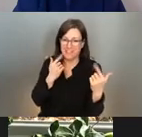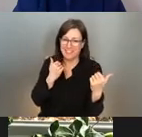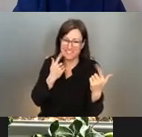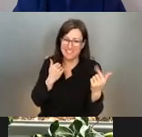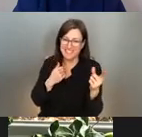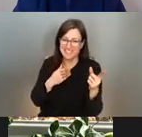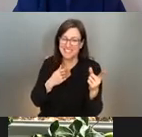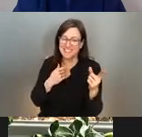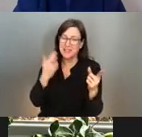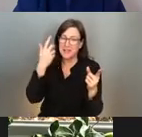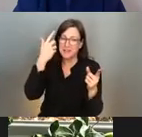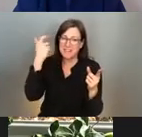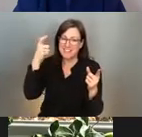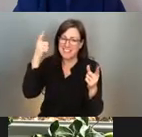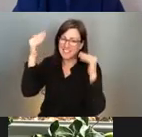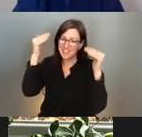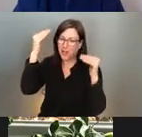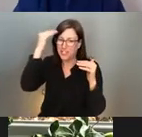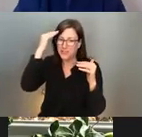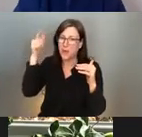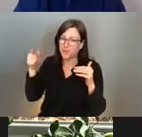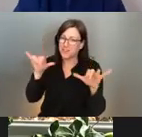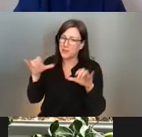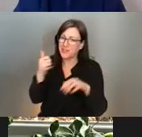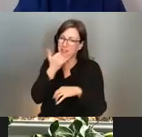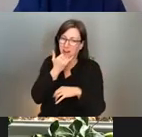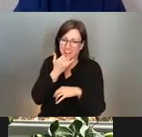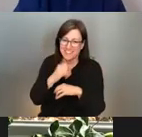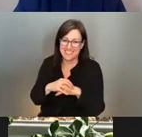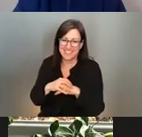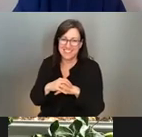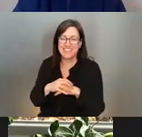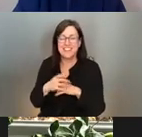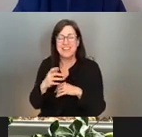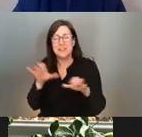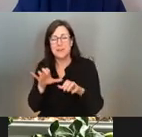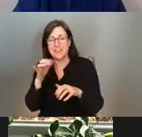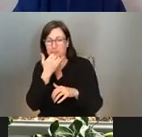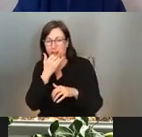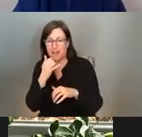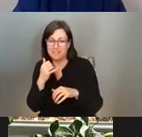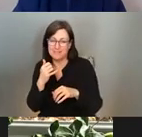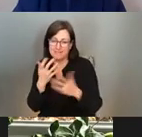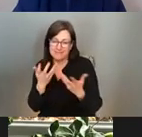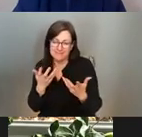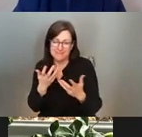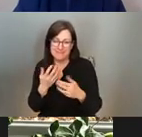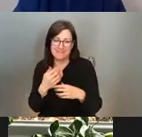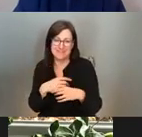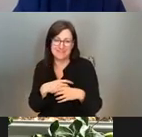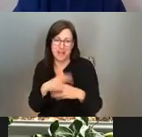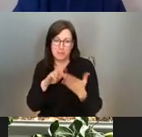bit just because he's an adult and he knows what they're trying to show to the viewer. But it is a fun way